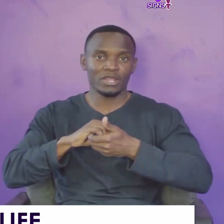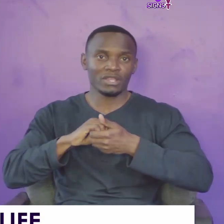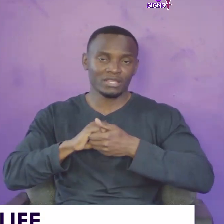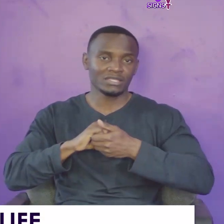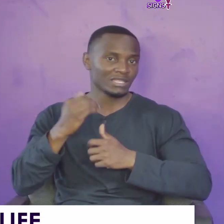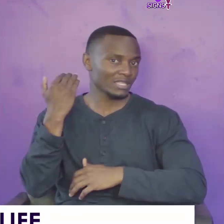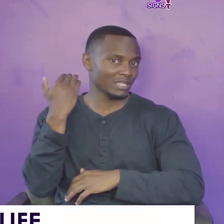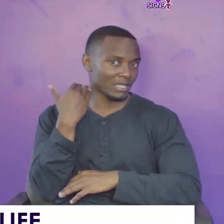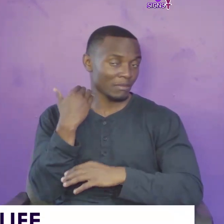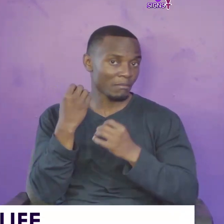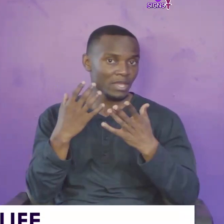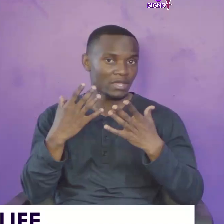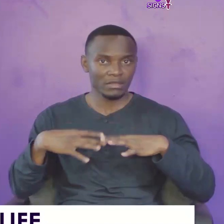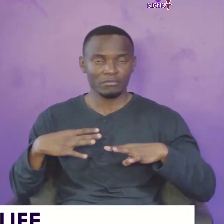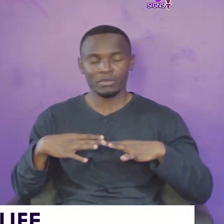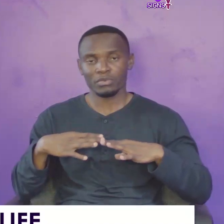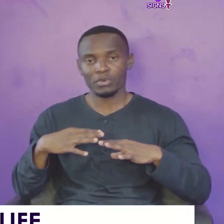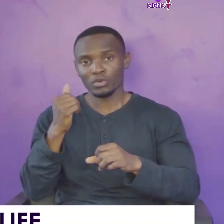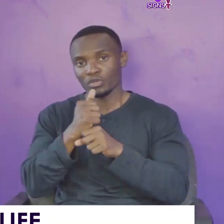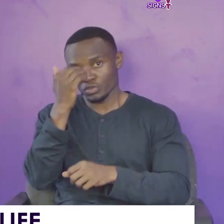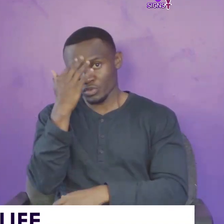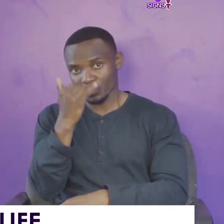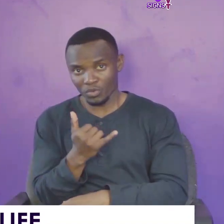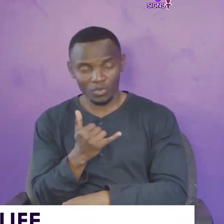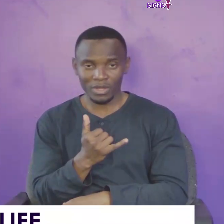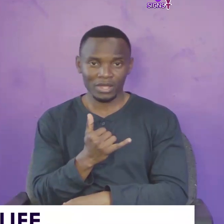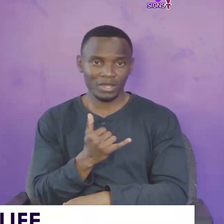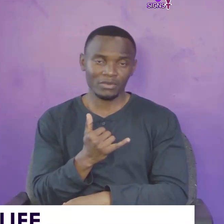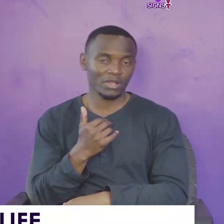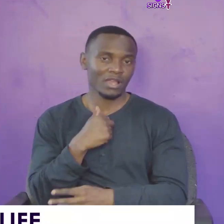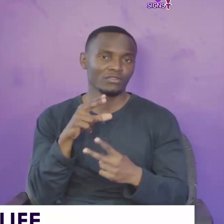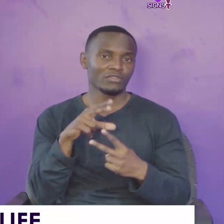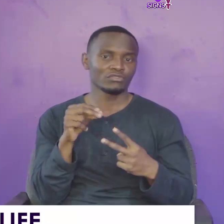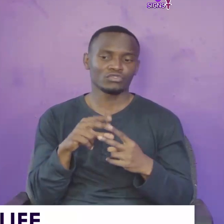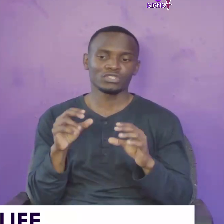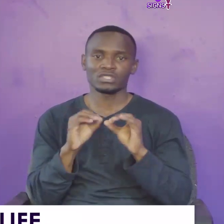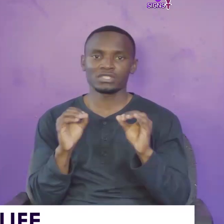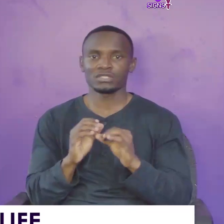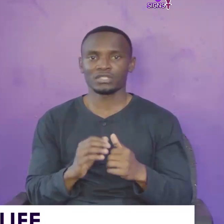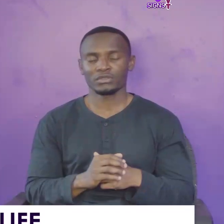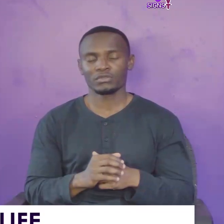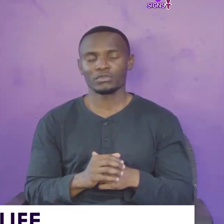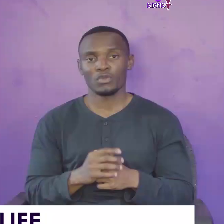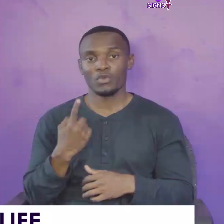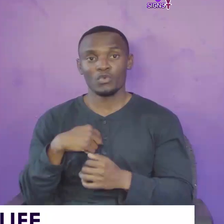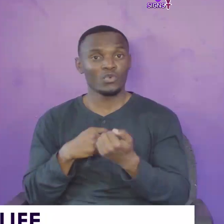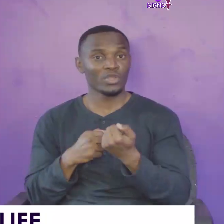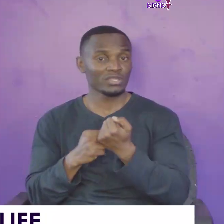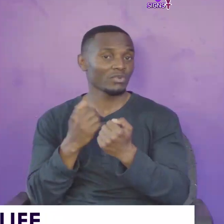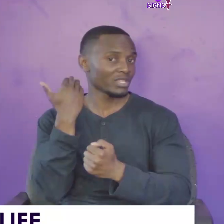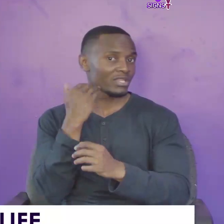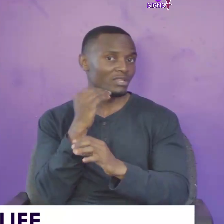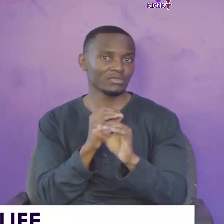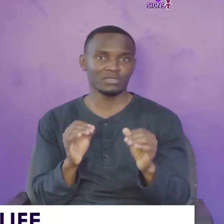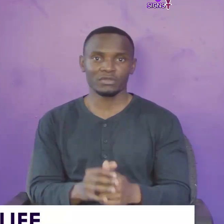them actually do it for lack of any other choice. I'm not supporting crime though. Absolutely. Yes.